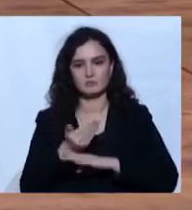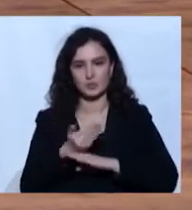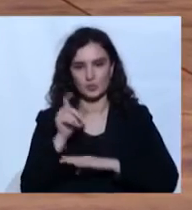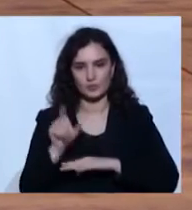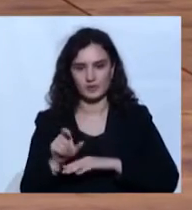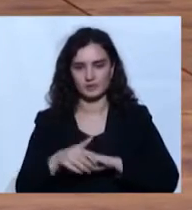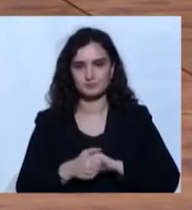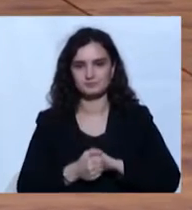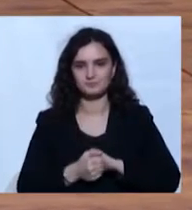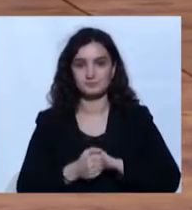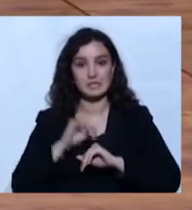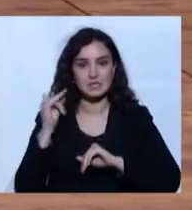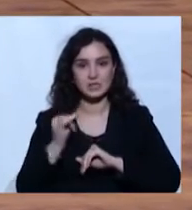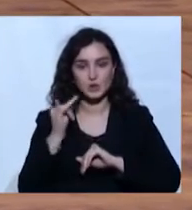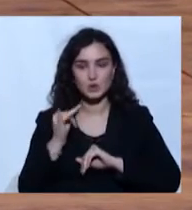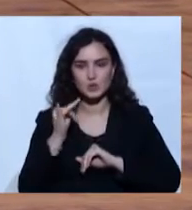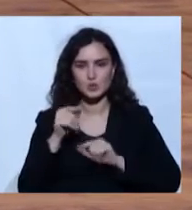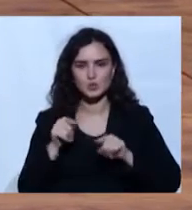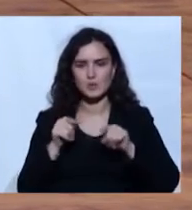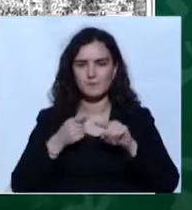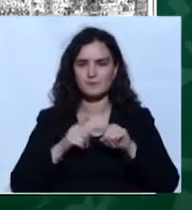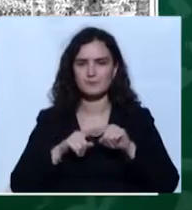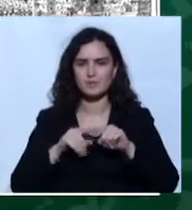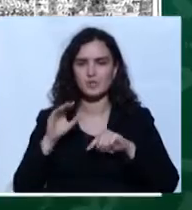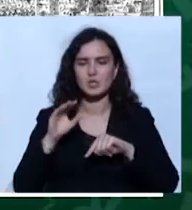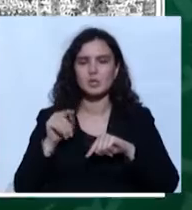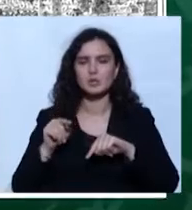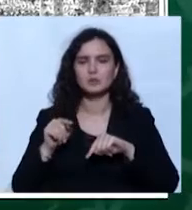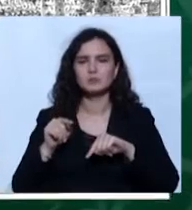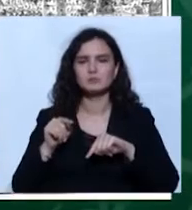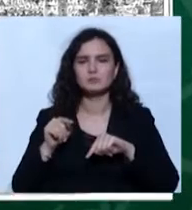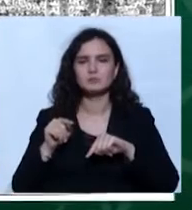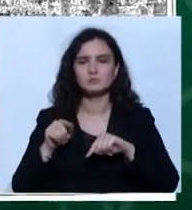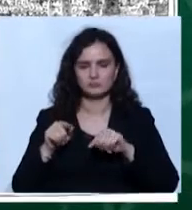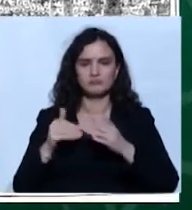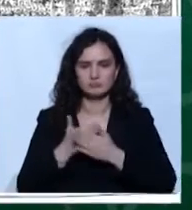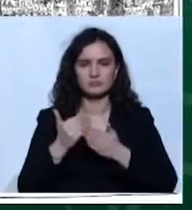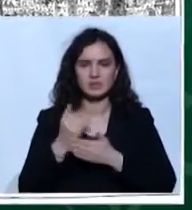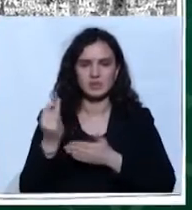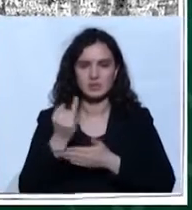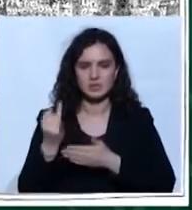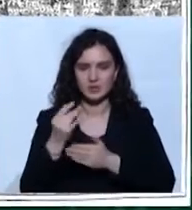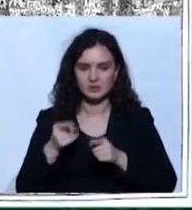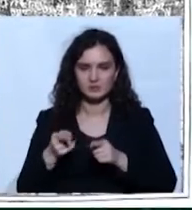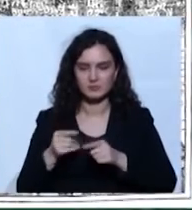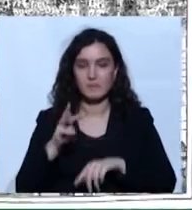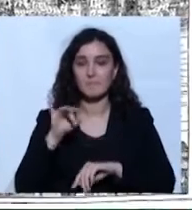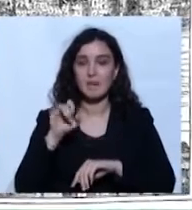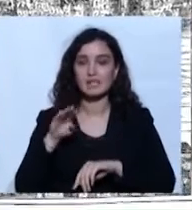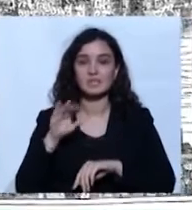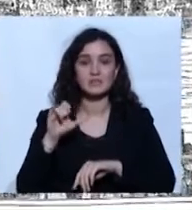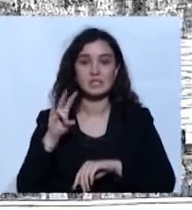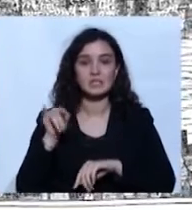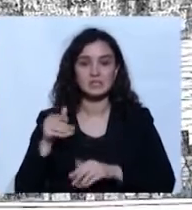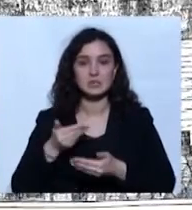Now, this is slightly interesting, and it brings up a genre that is also very interesting. Mark